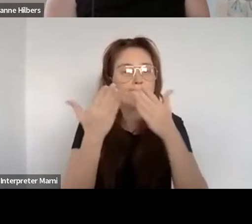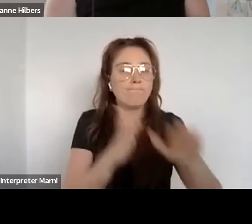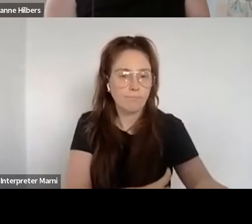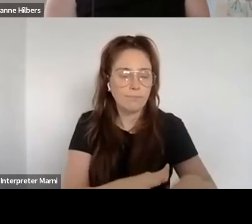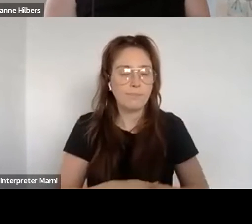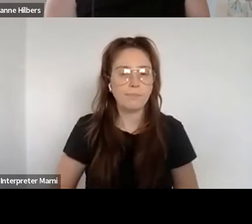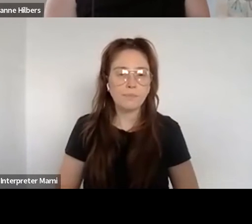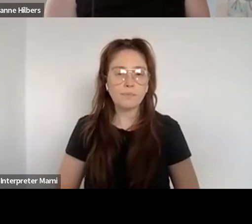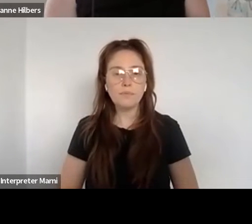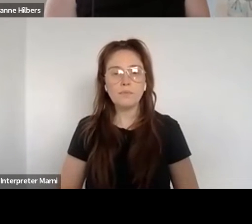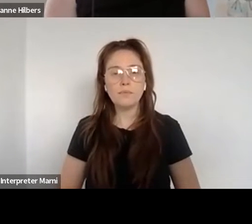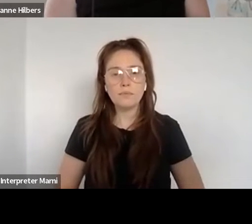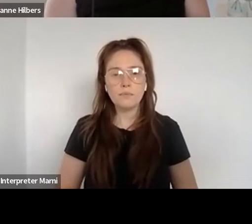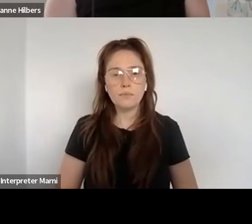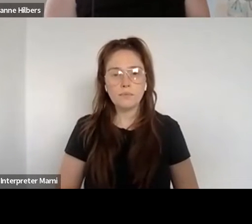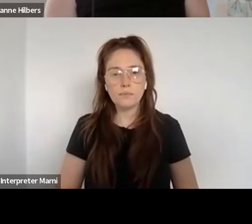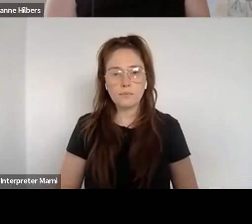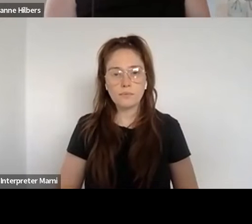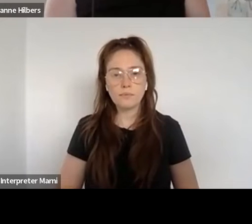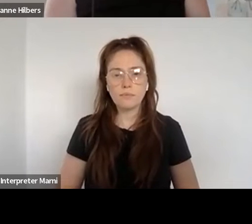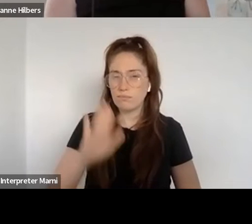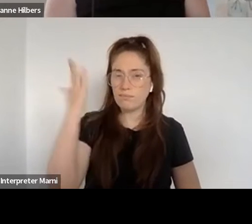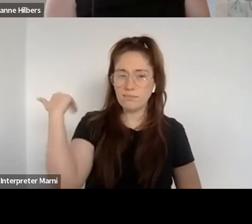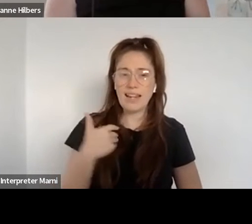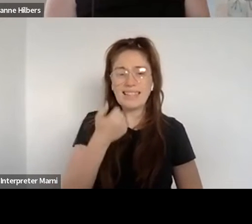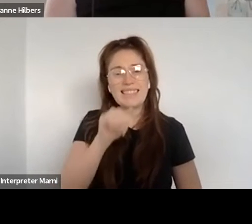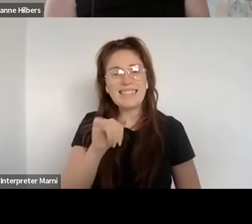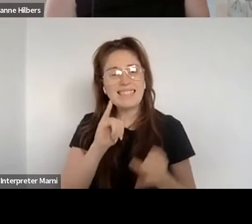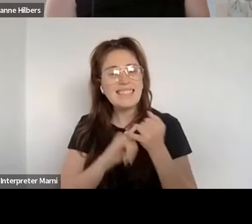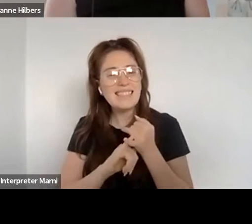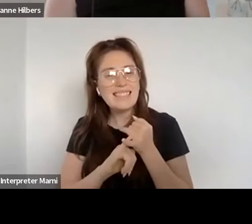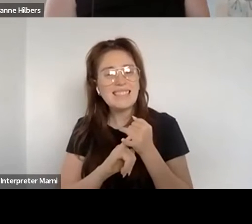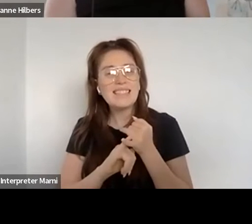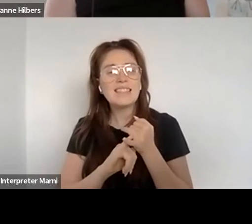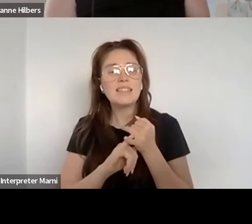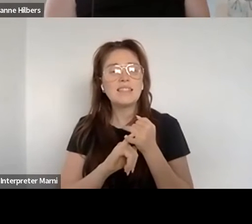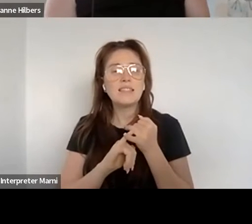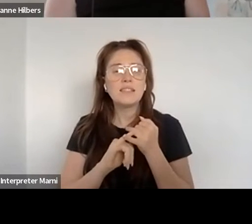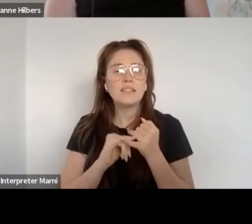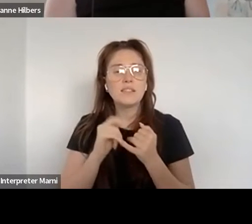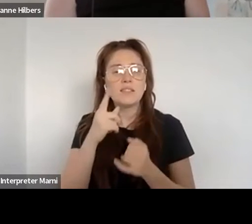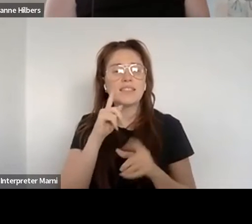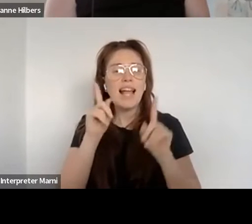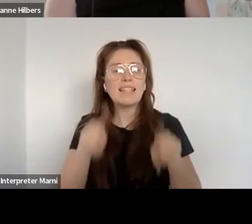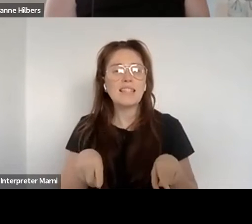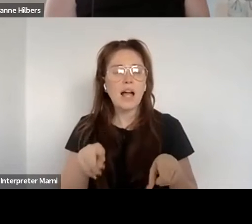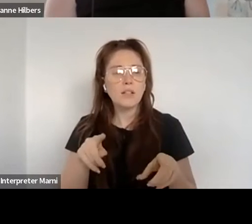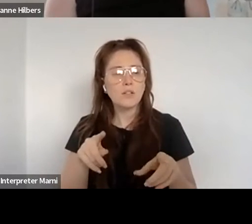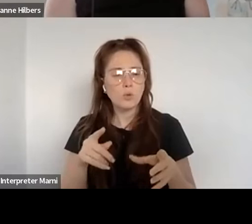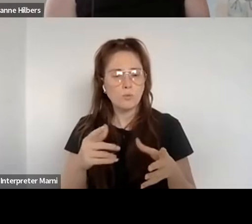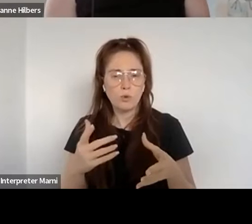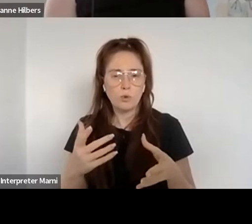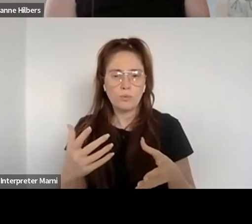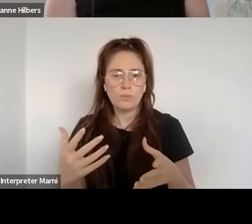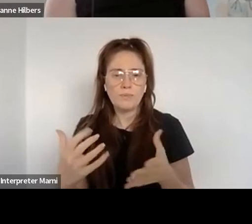in the sort of, I think really in the 60s, when people started reclaiming birth, they also started reclaiming death. And,